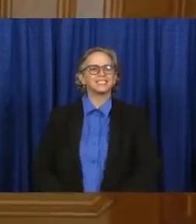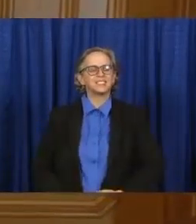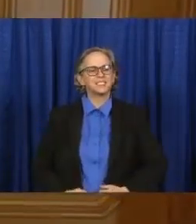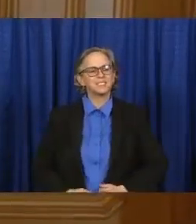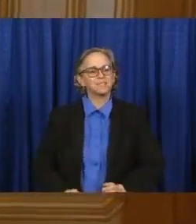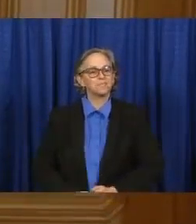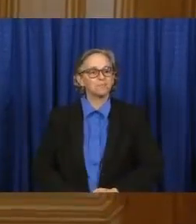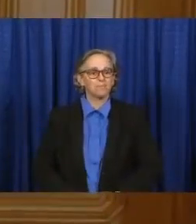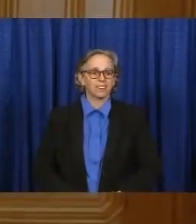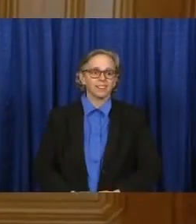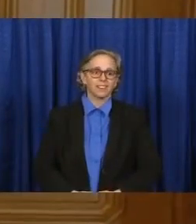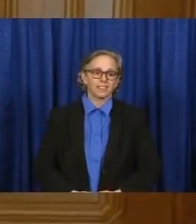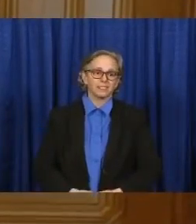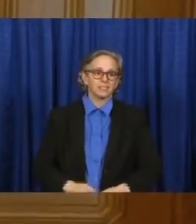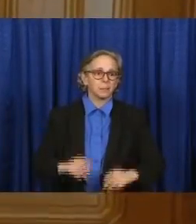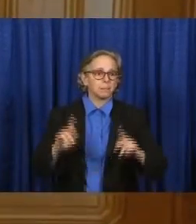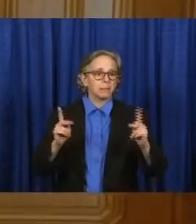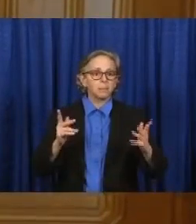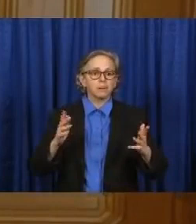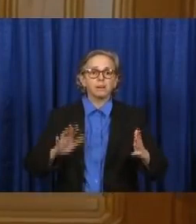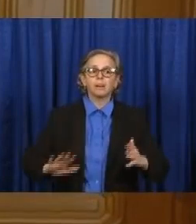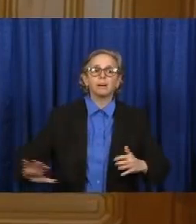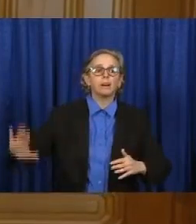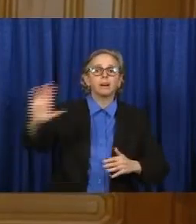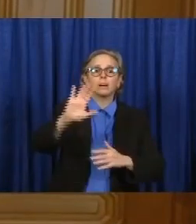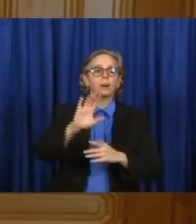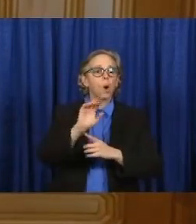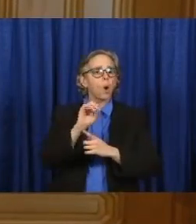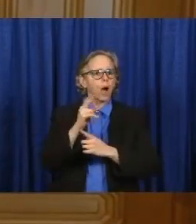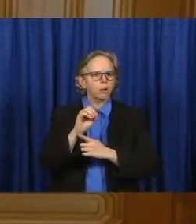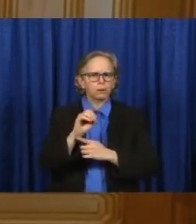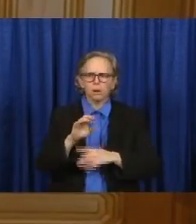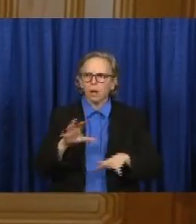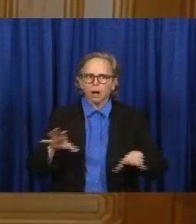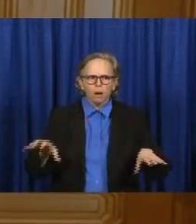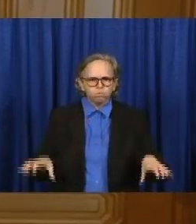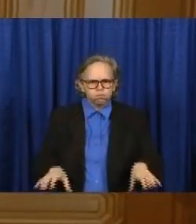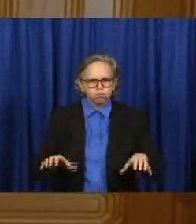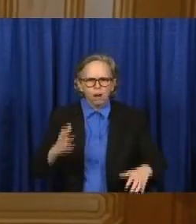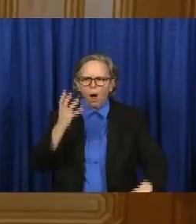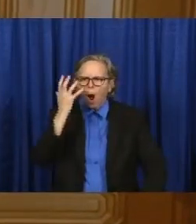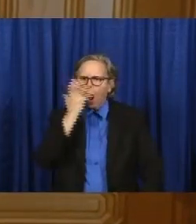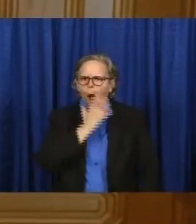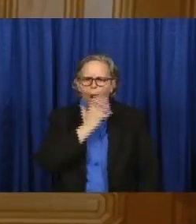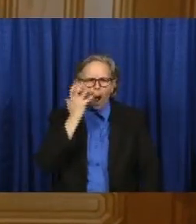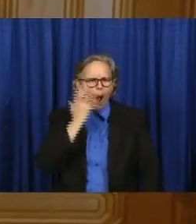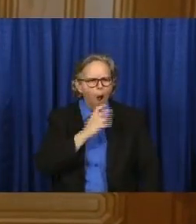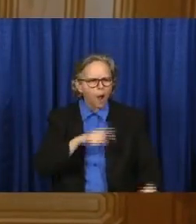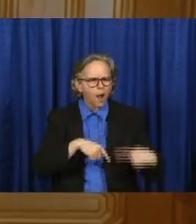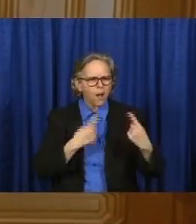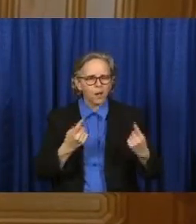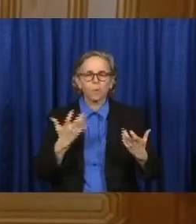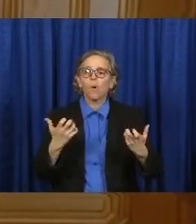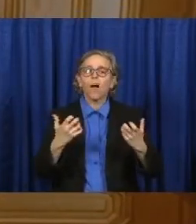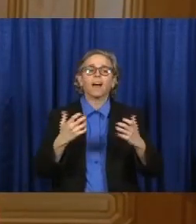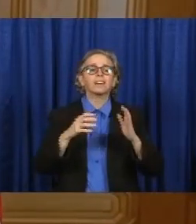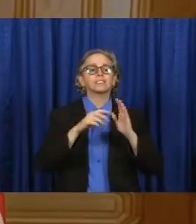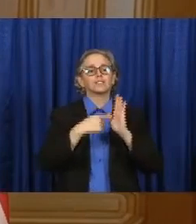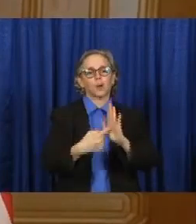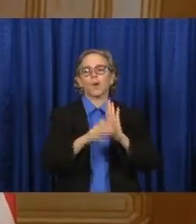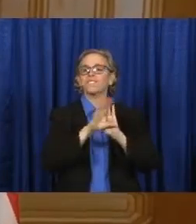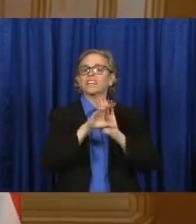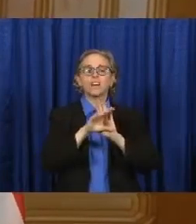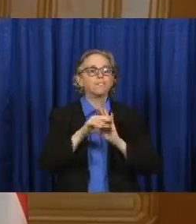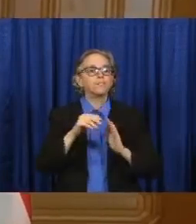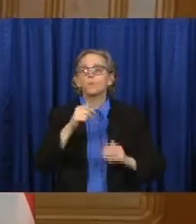Well, people across Ohio are doing some amazing things, and this first video is of some Girl Scouts, Junior Girl